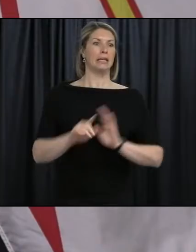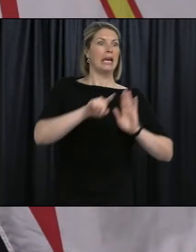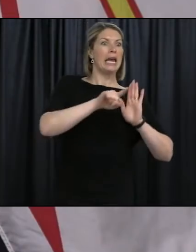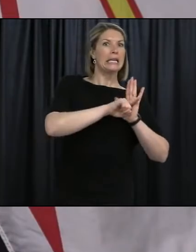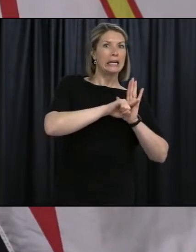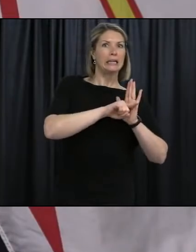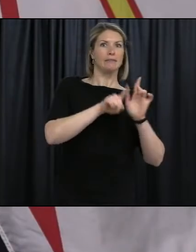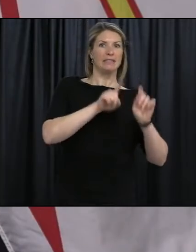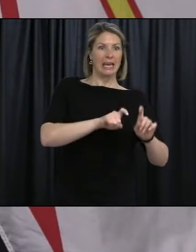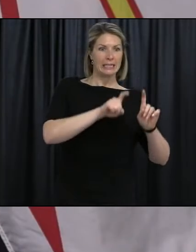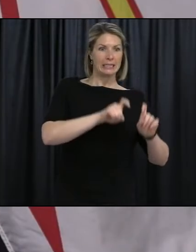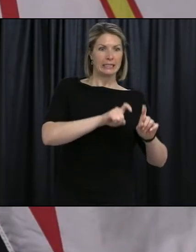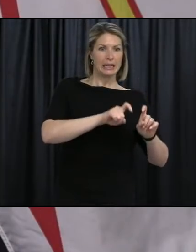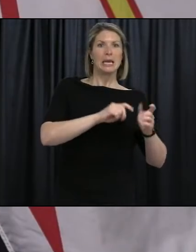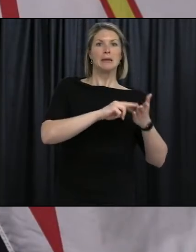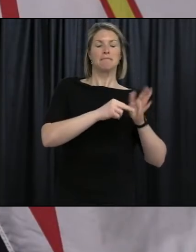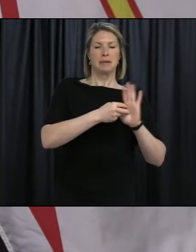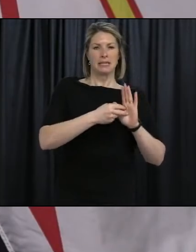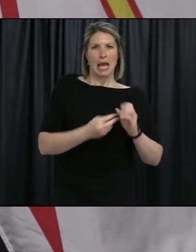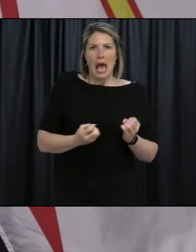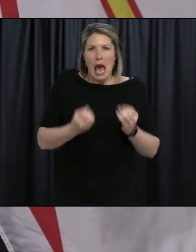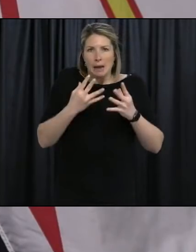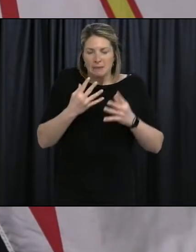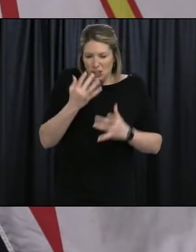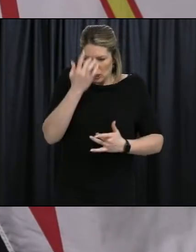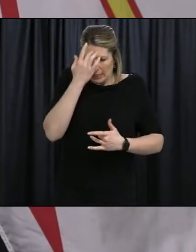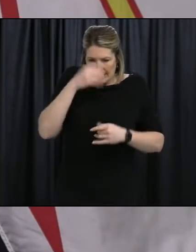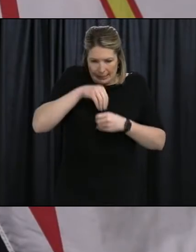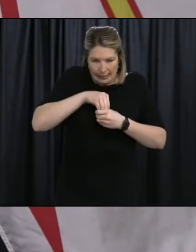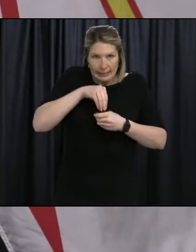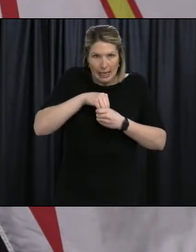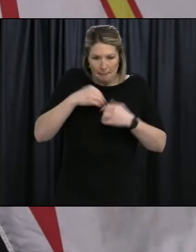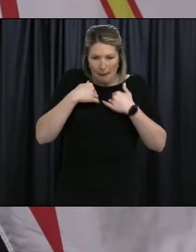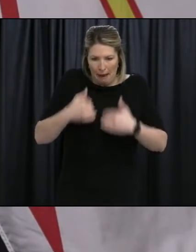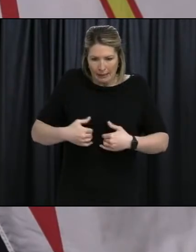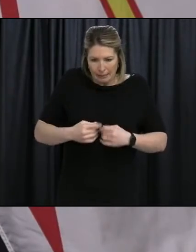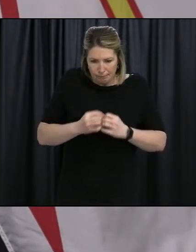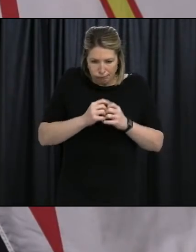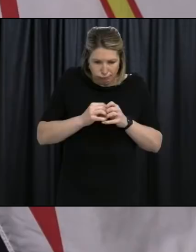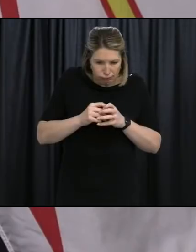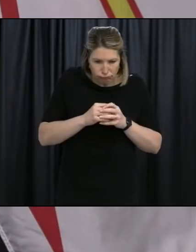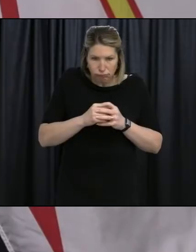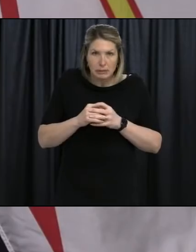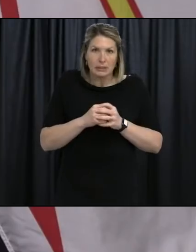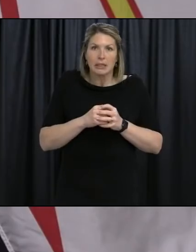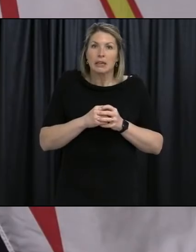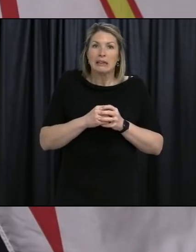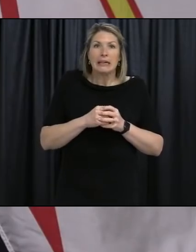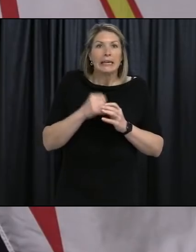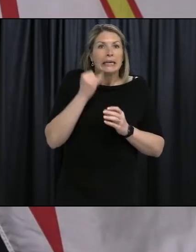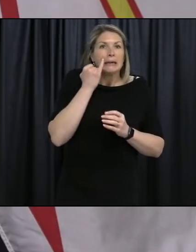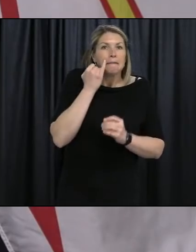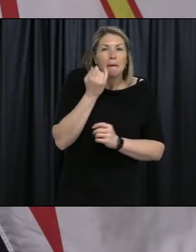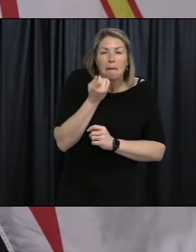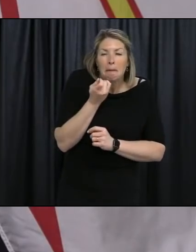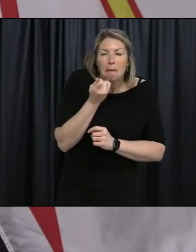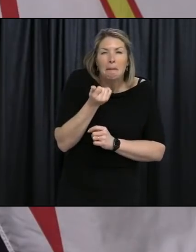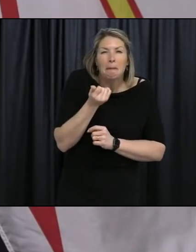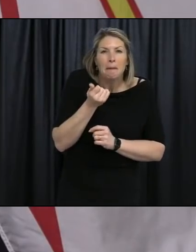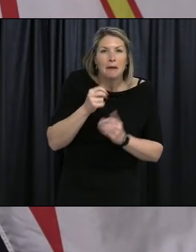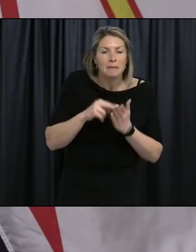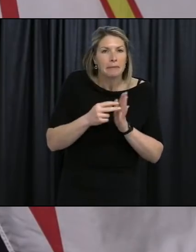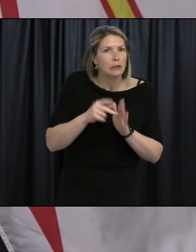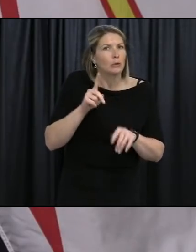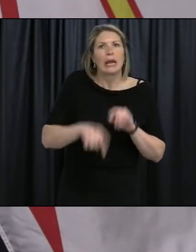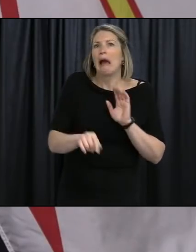on the viral load, which is the amount of virus in your body. And sometimes it takes time for the viral load to build up enough